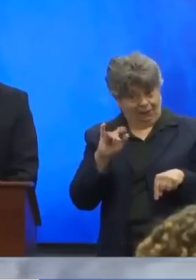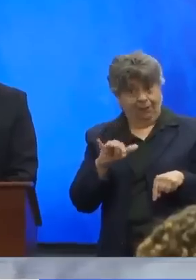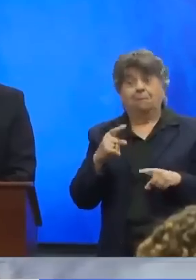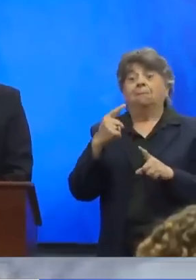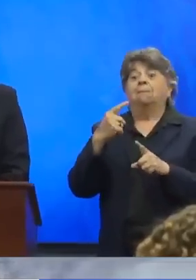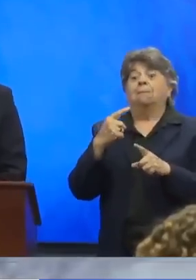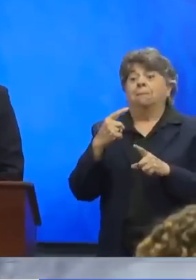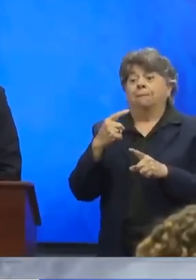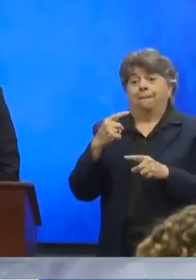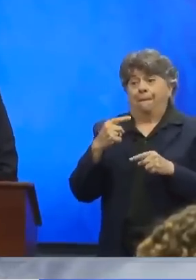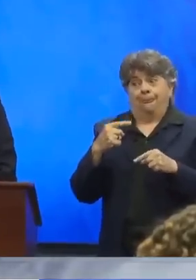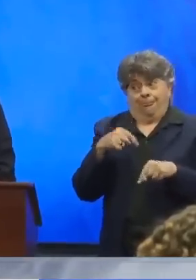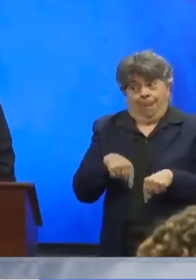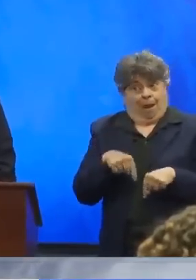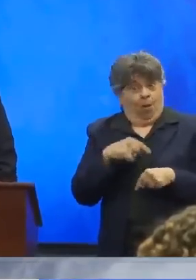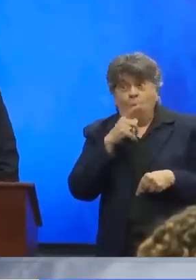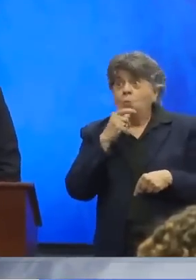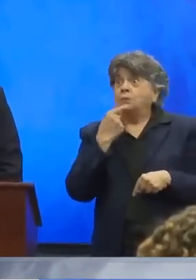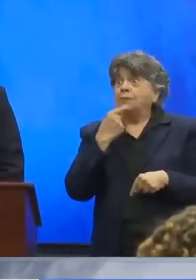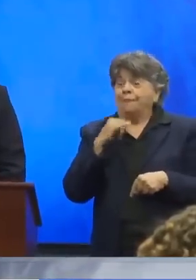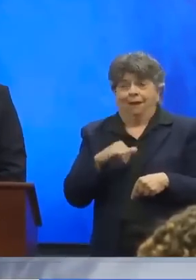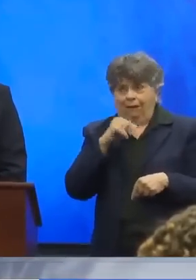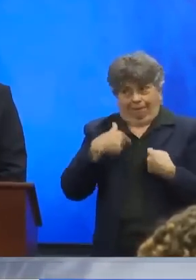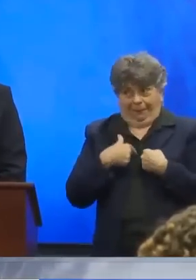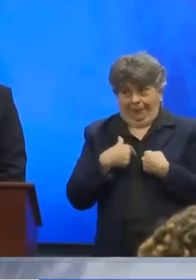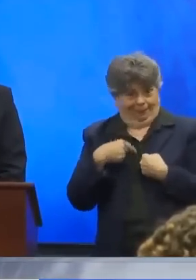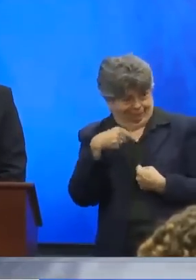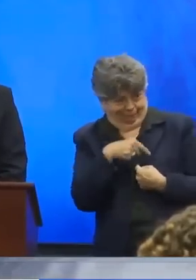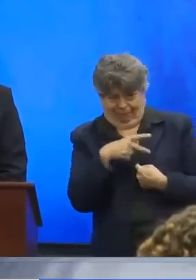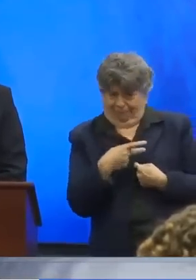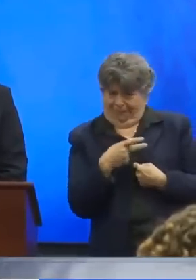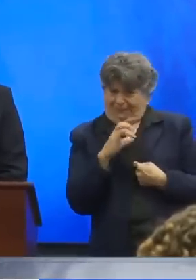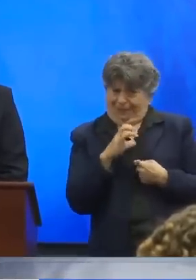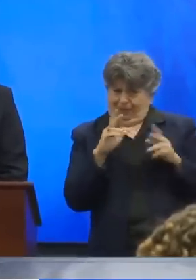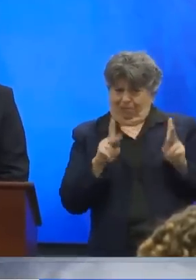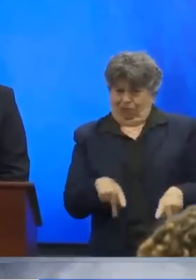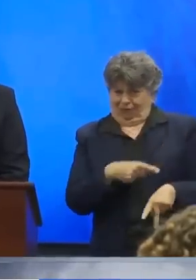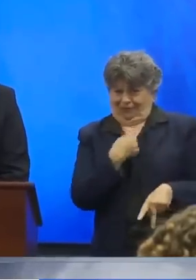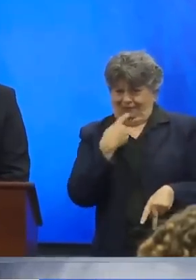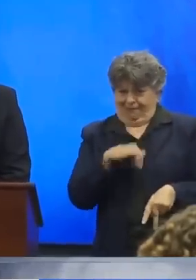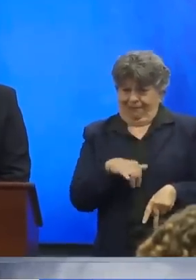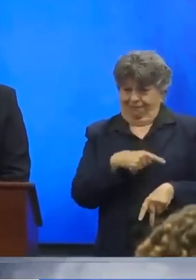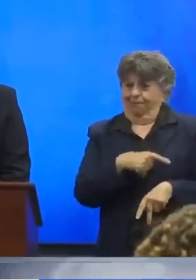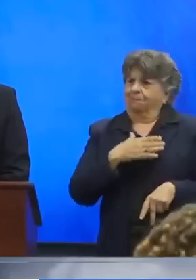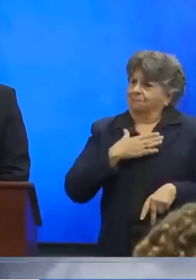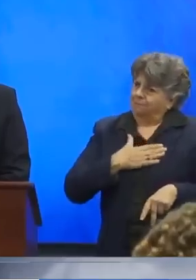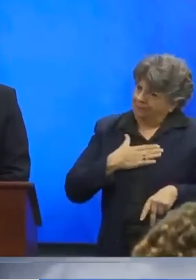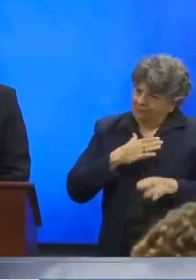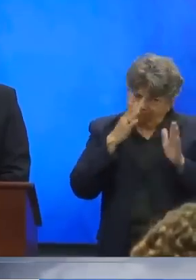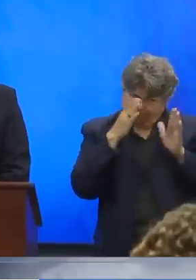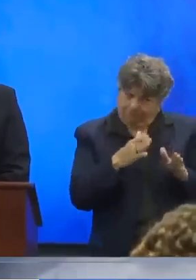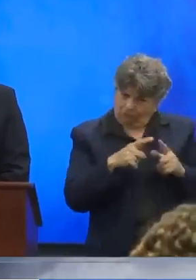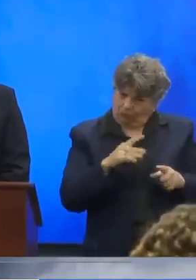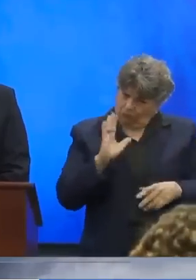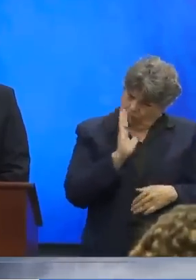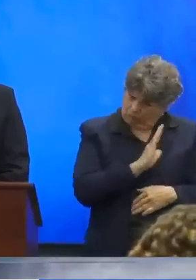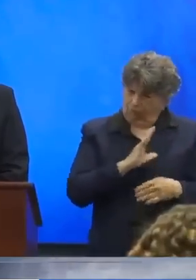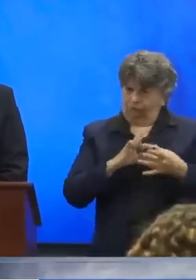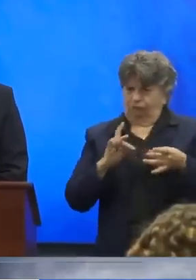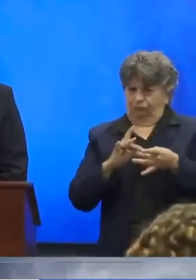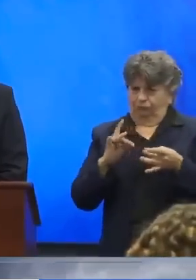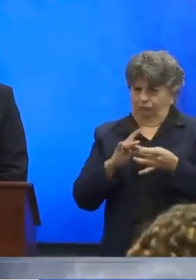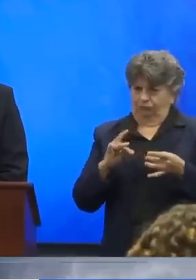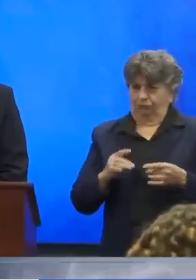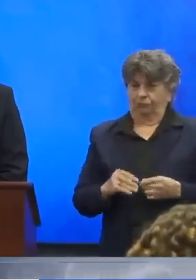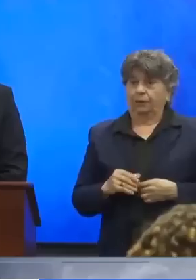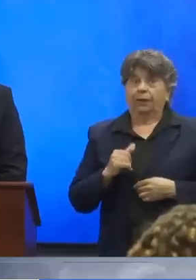So please pay attention to what the local emergency managers in this media market are saying. And if they ask you to